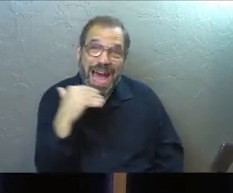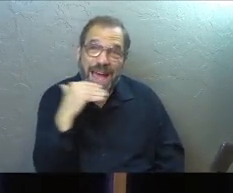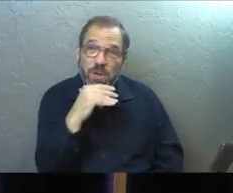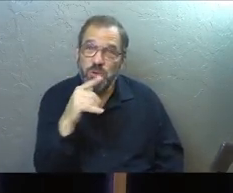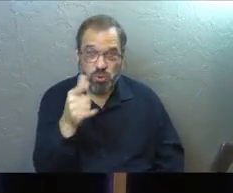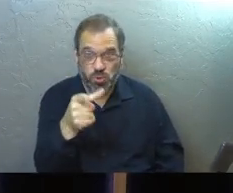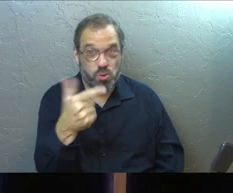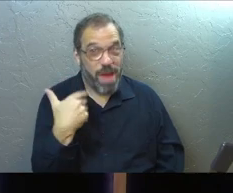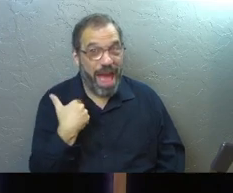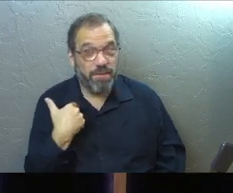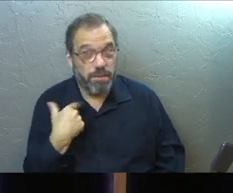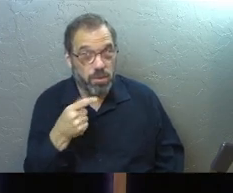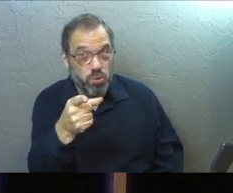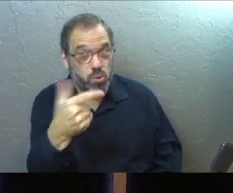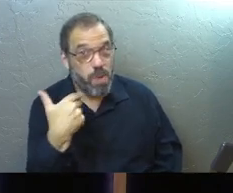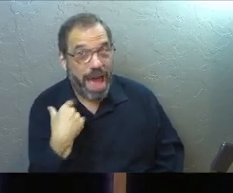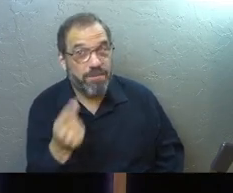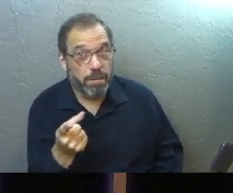got them.